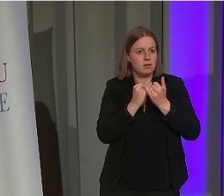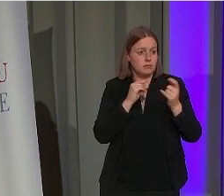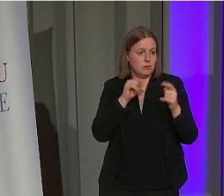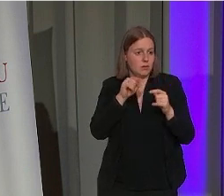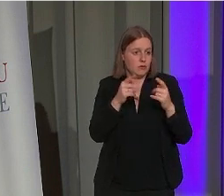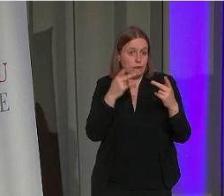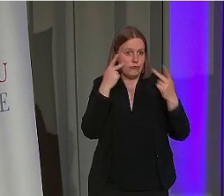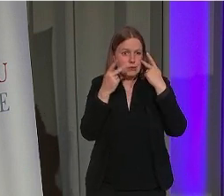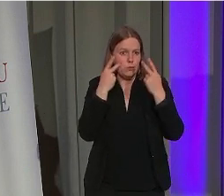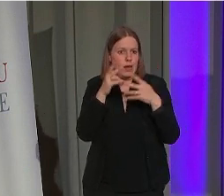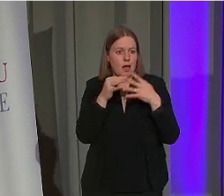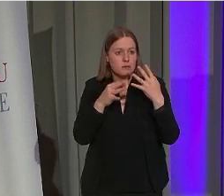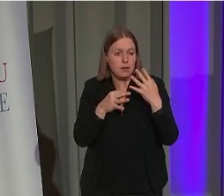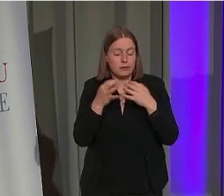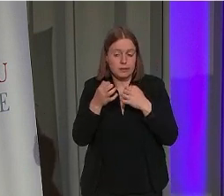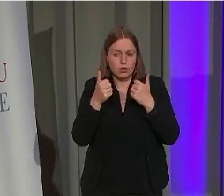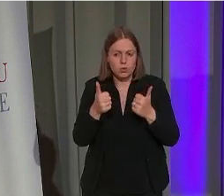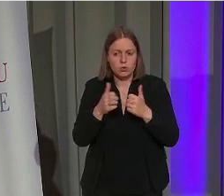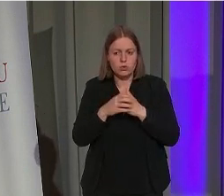easily.